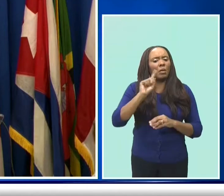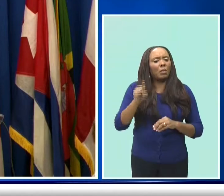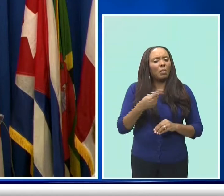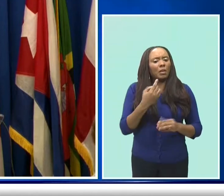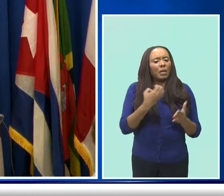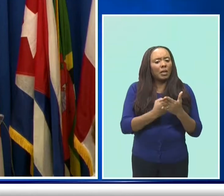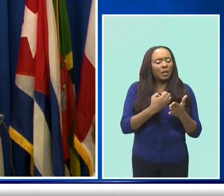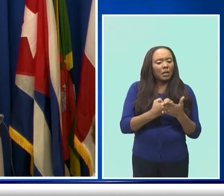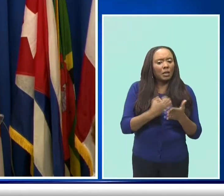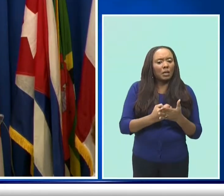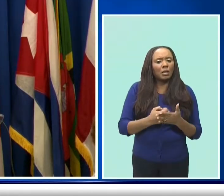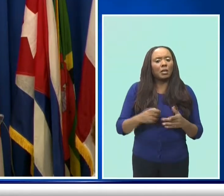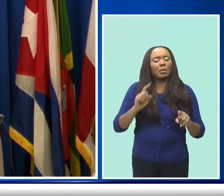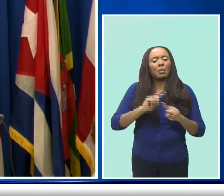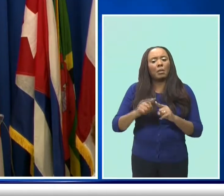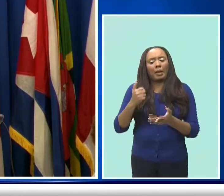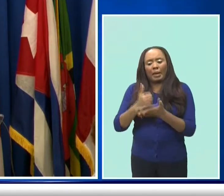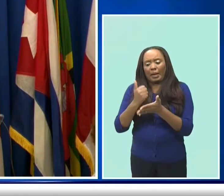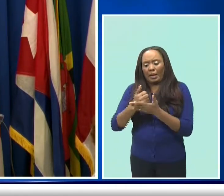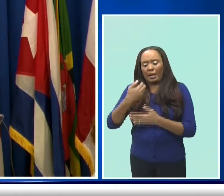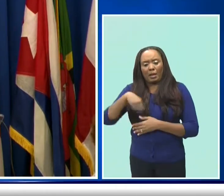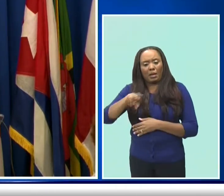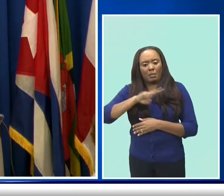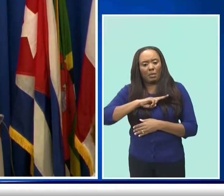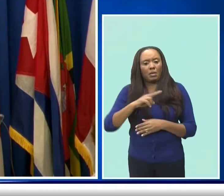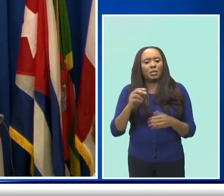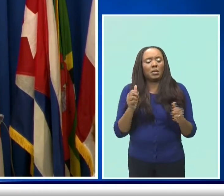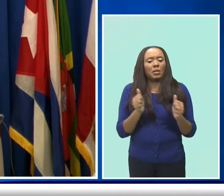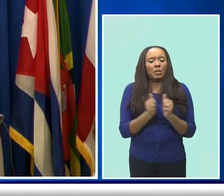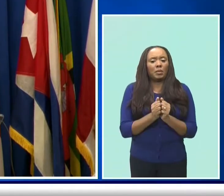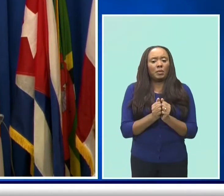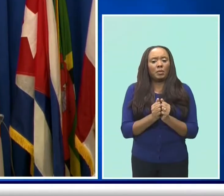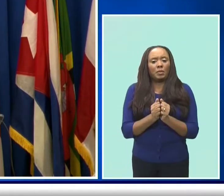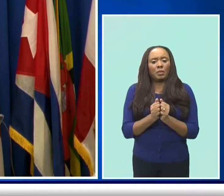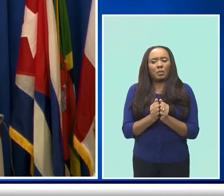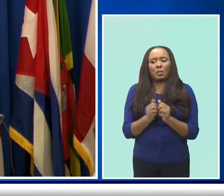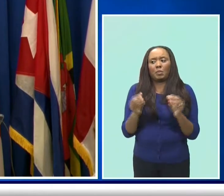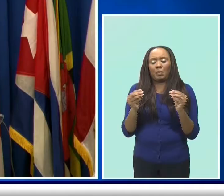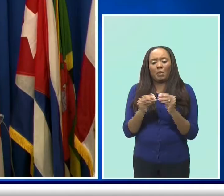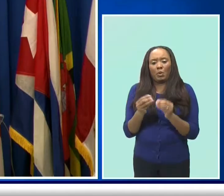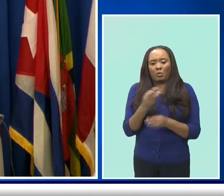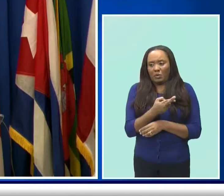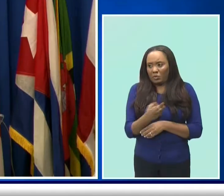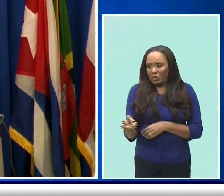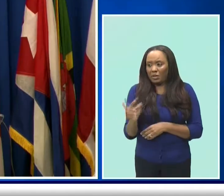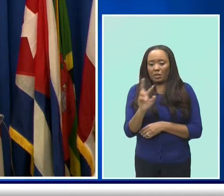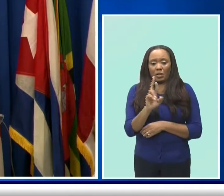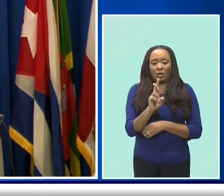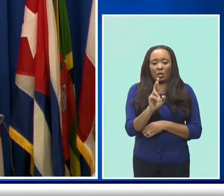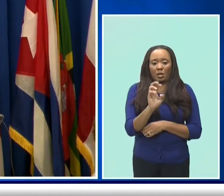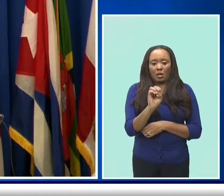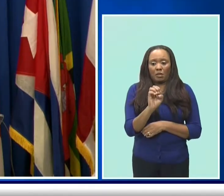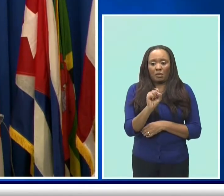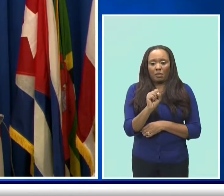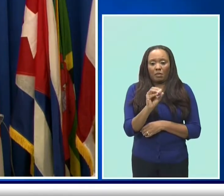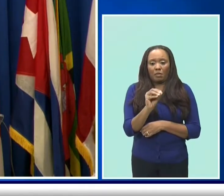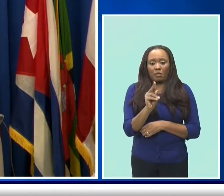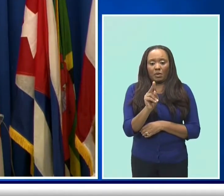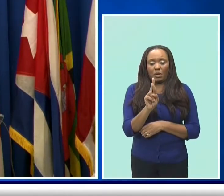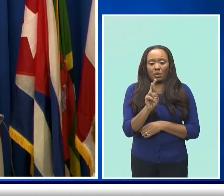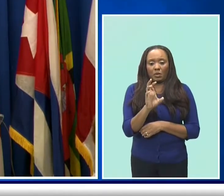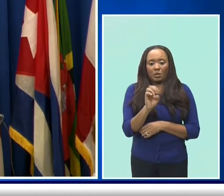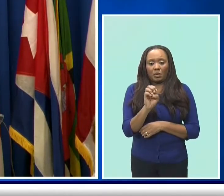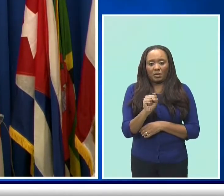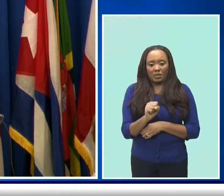assist us in making the critical arguments for more resources, I certainly wish to be in a position